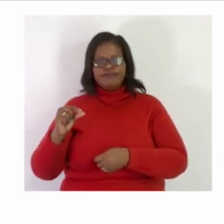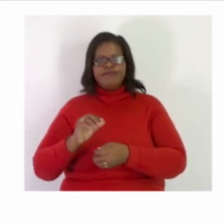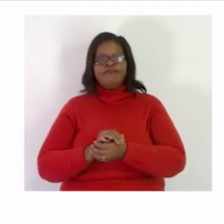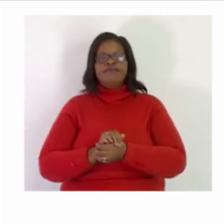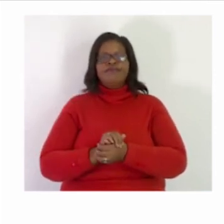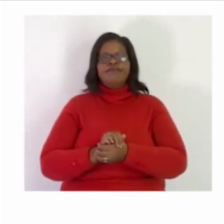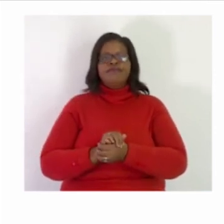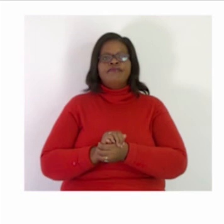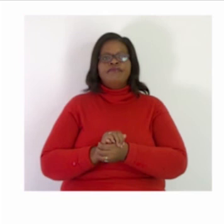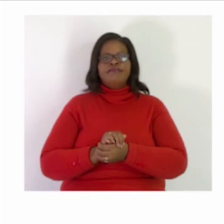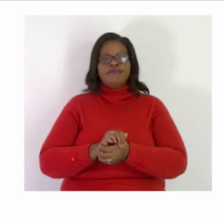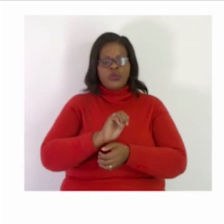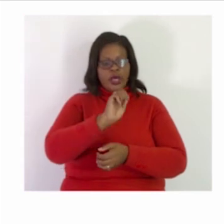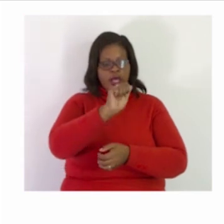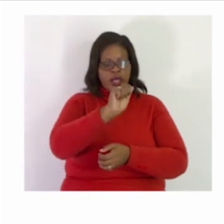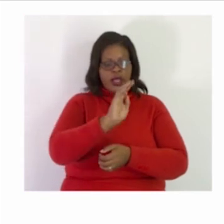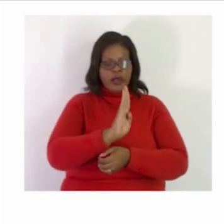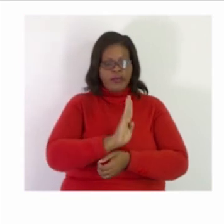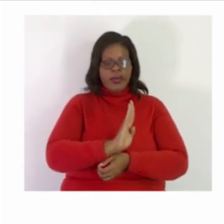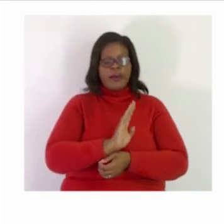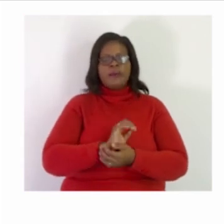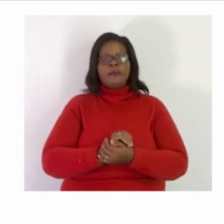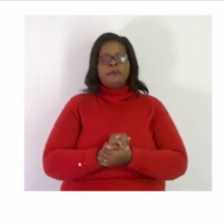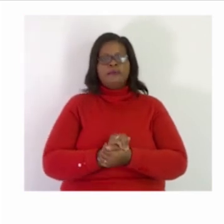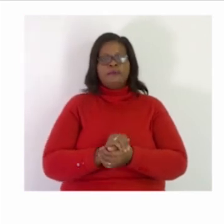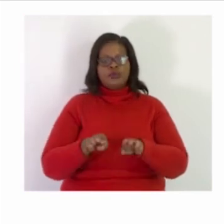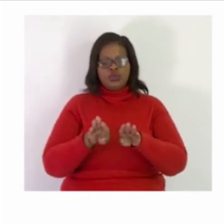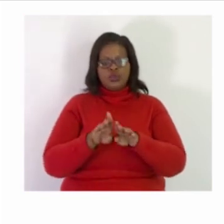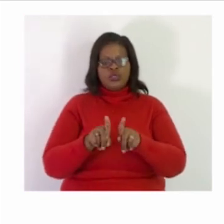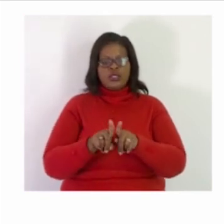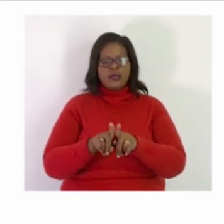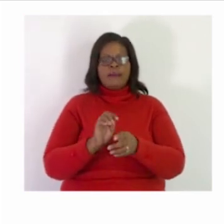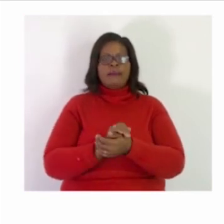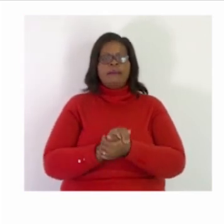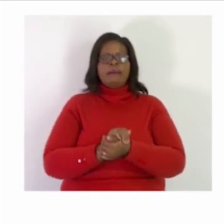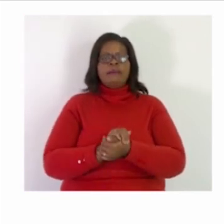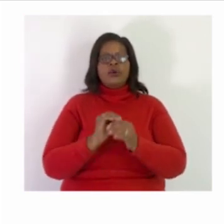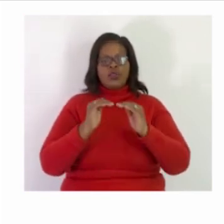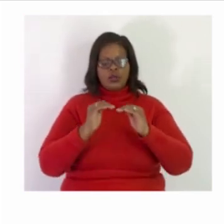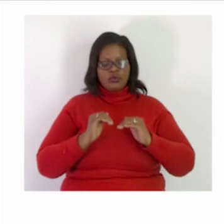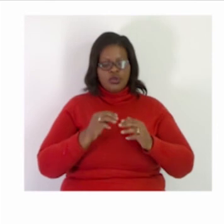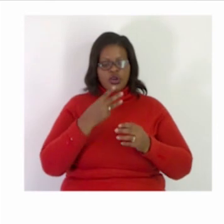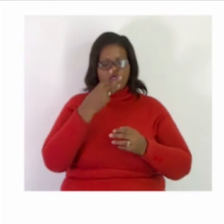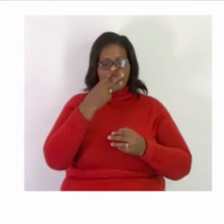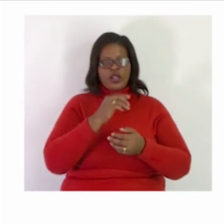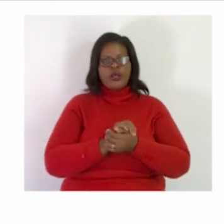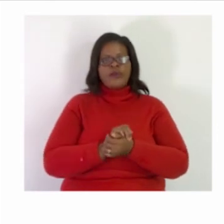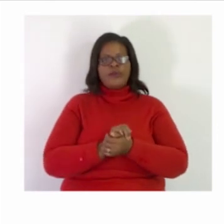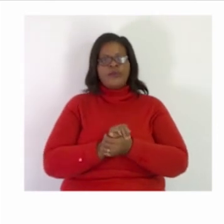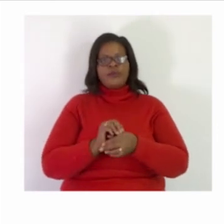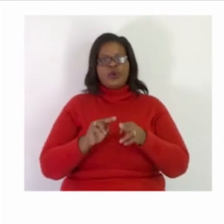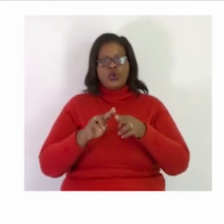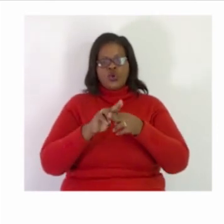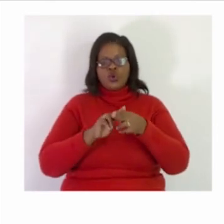under A and under B. We go to the third question, which you need to